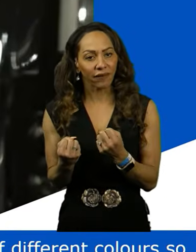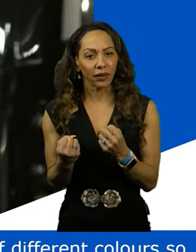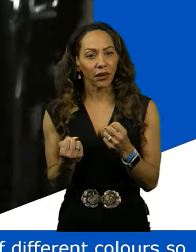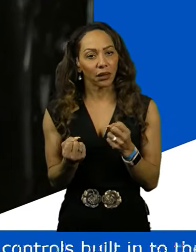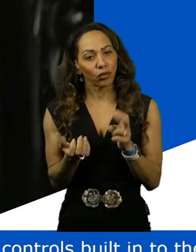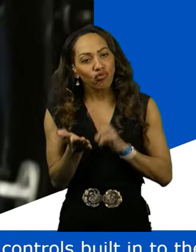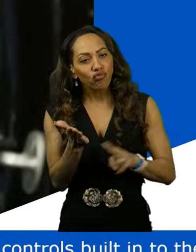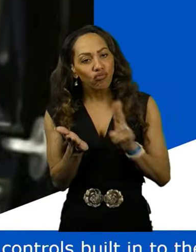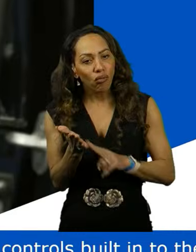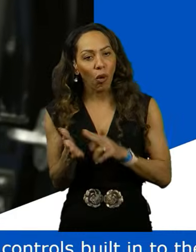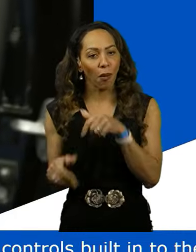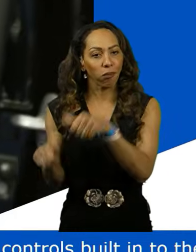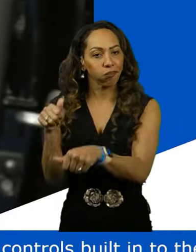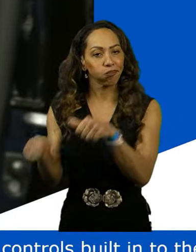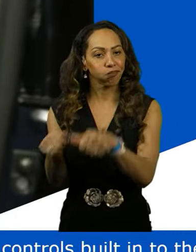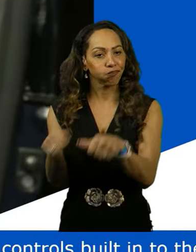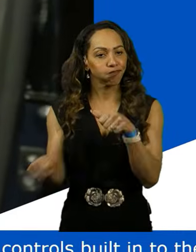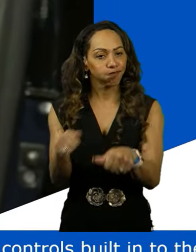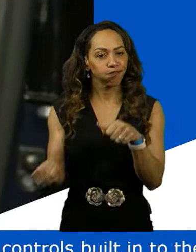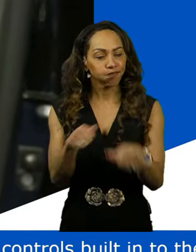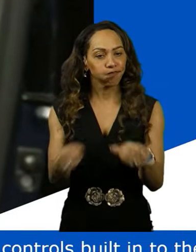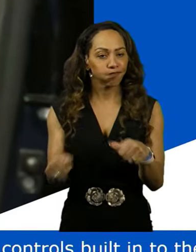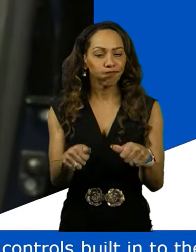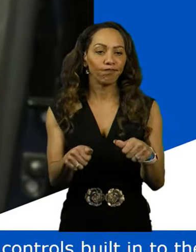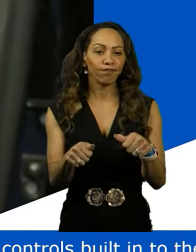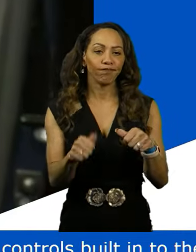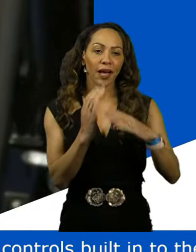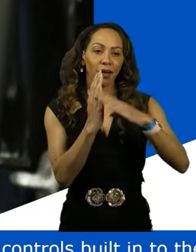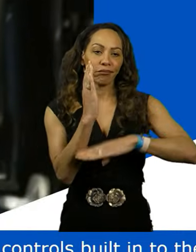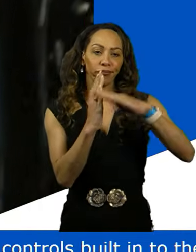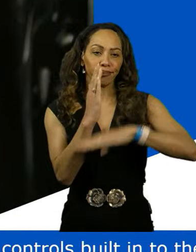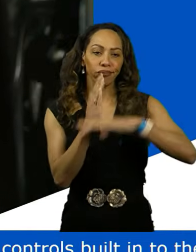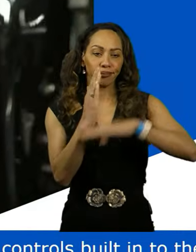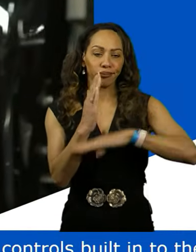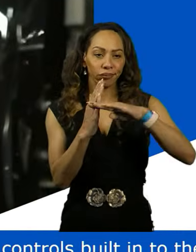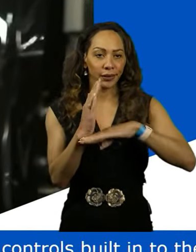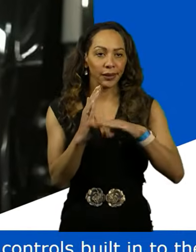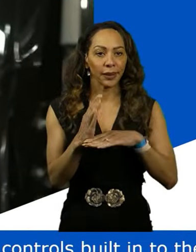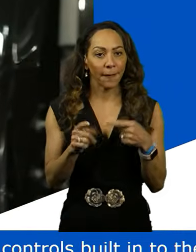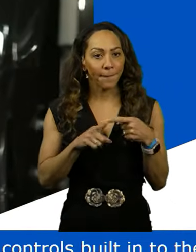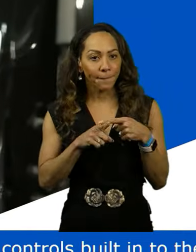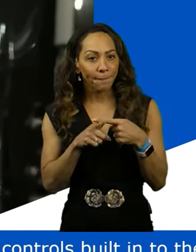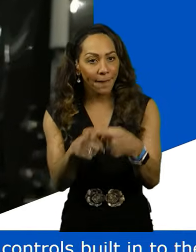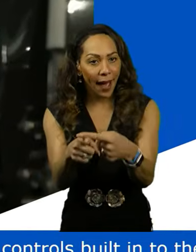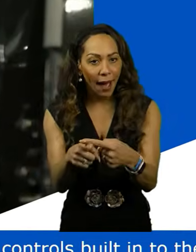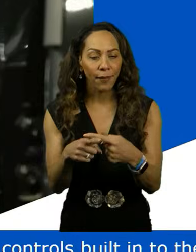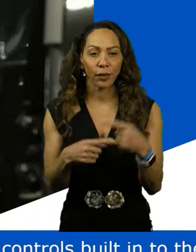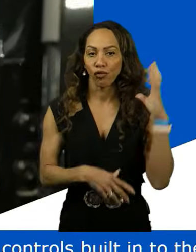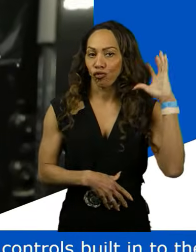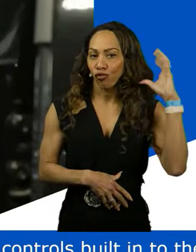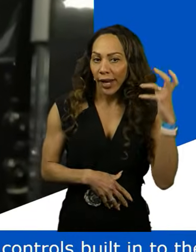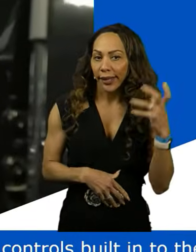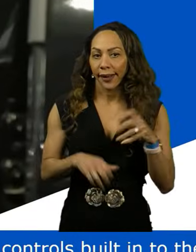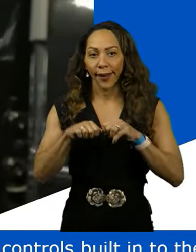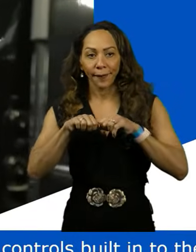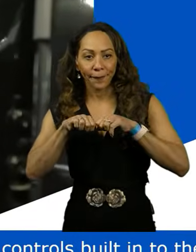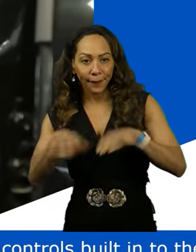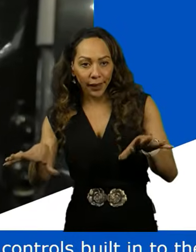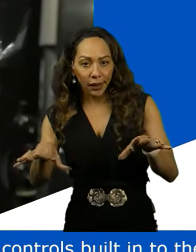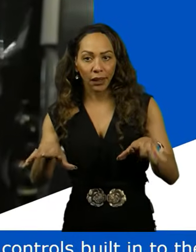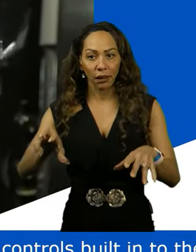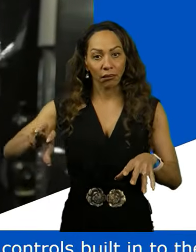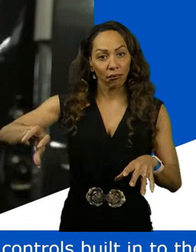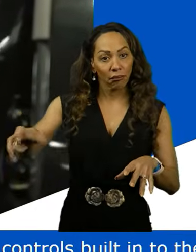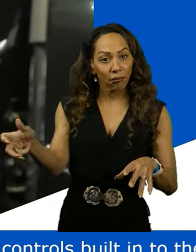these touch buttons here for the climate control, the shortcuts here for map, navigation, radio and media. You've even got dials here